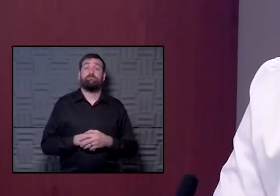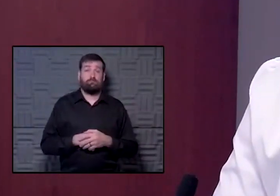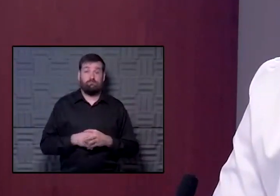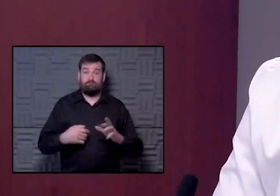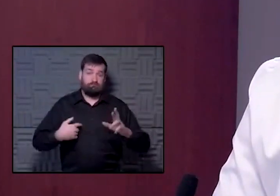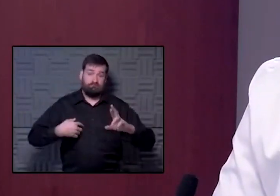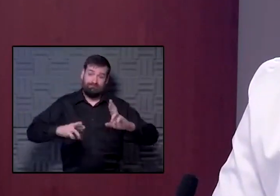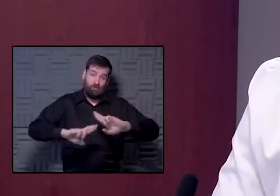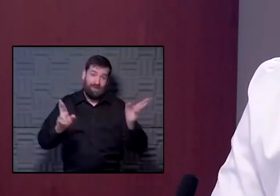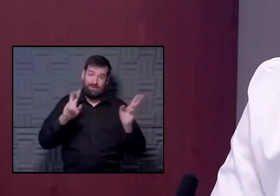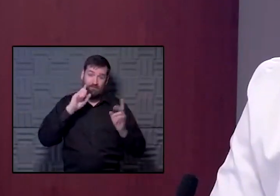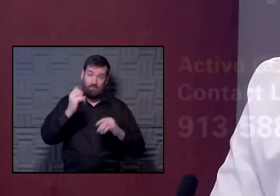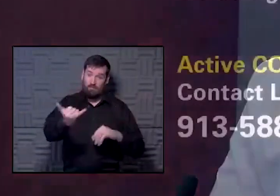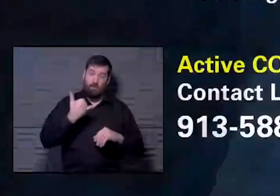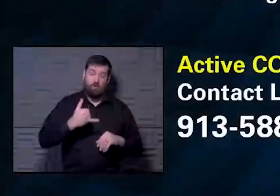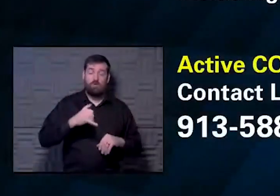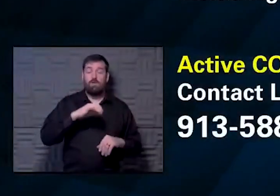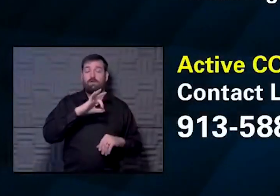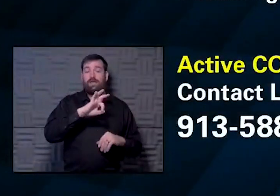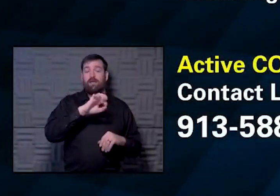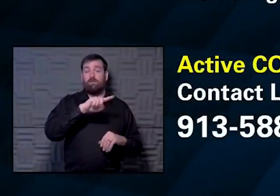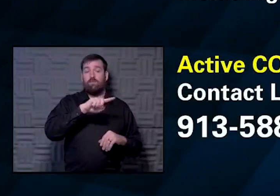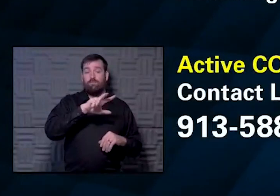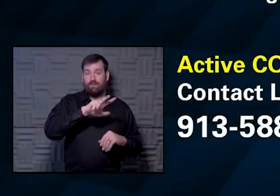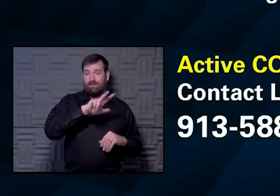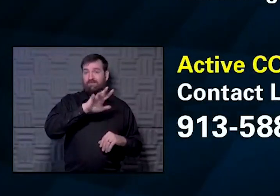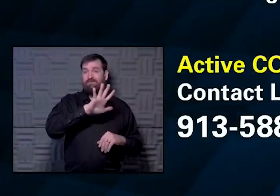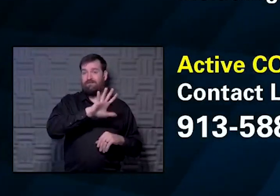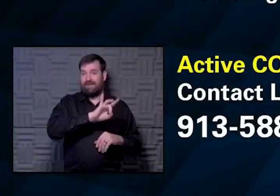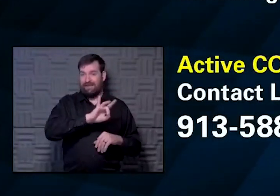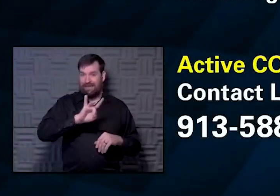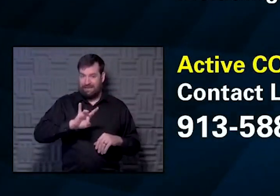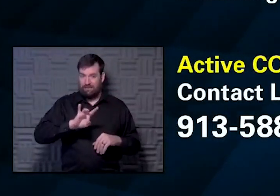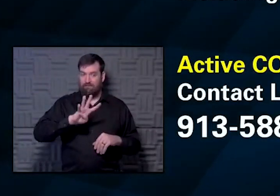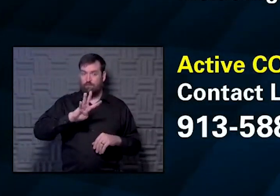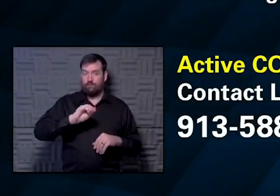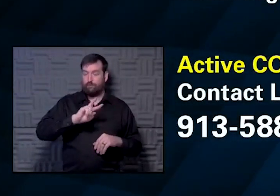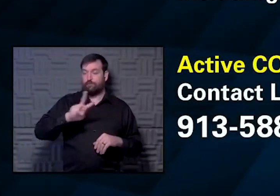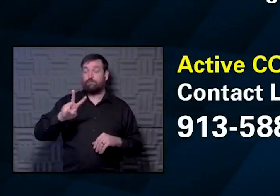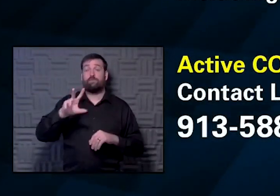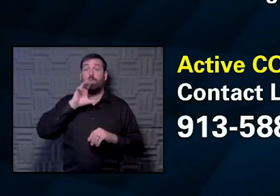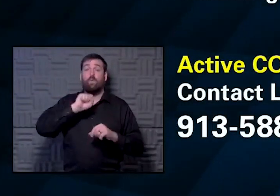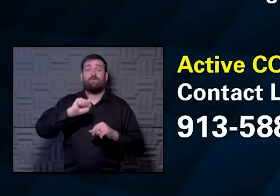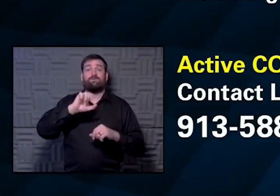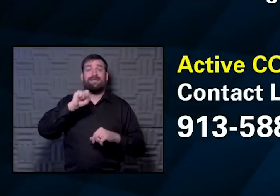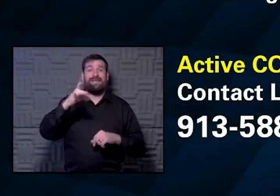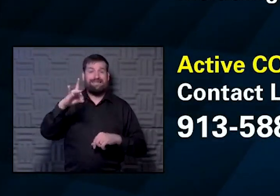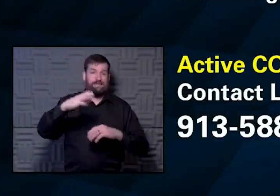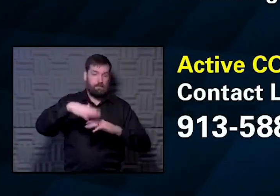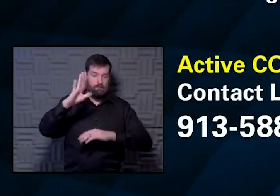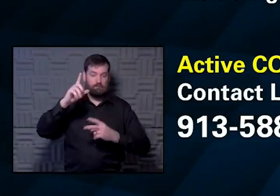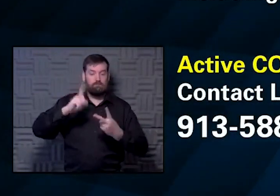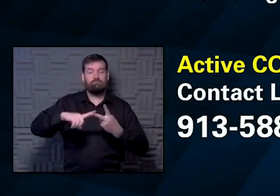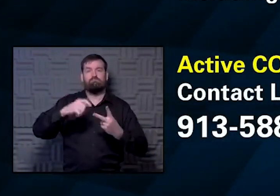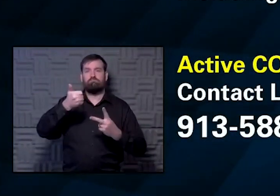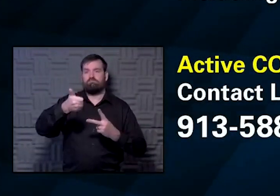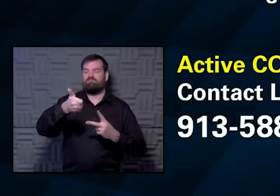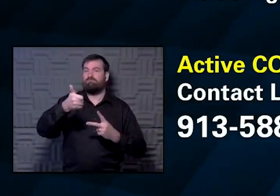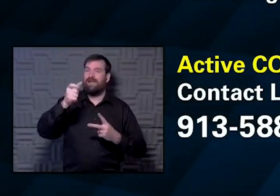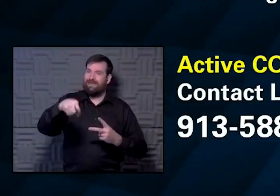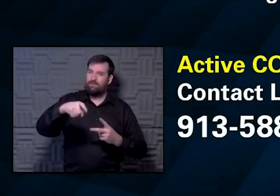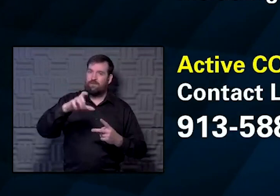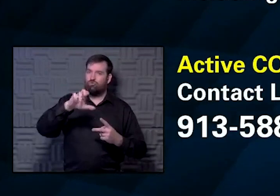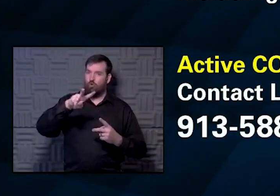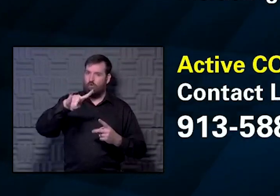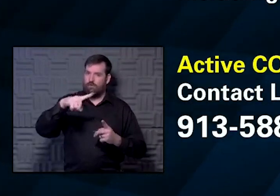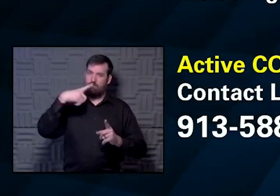ready to take your call at 588-4022. Eligible or 18 and above, you have to have a positive COVID test. That